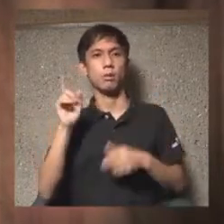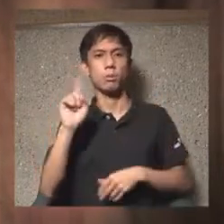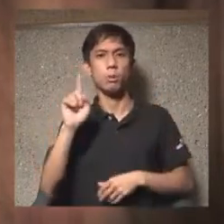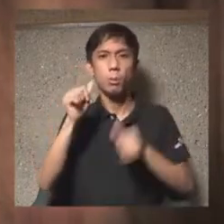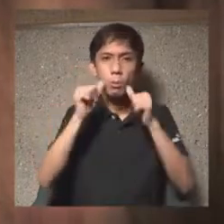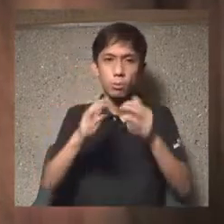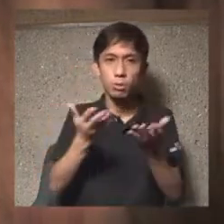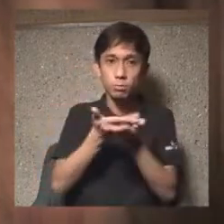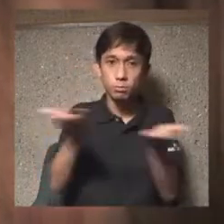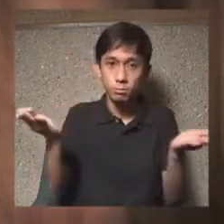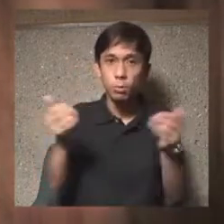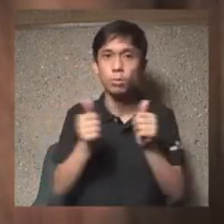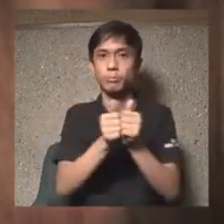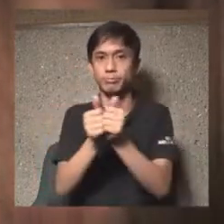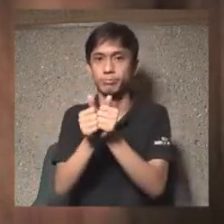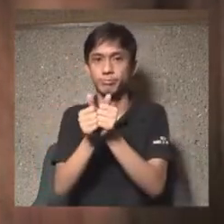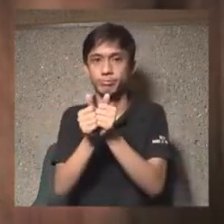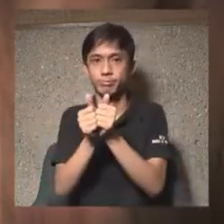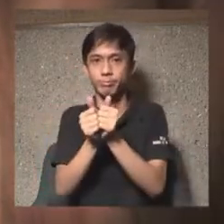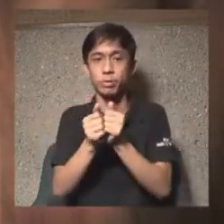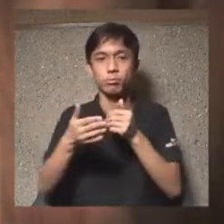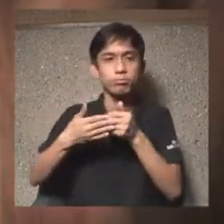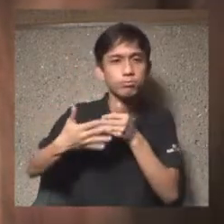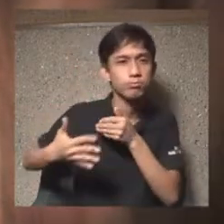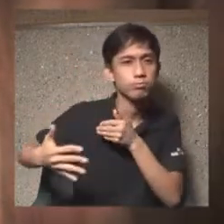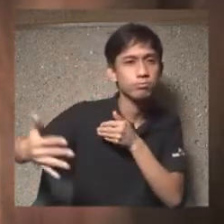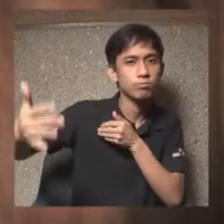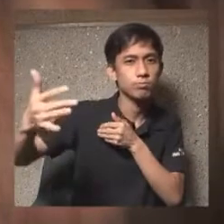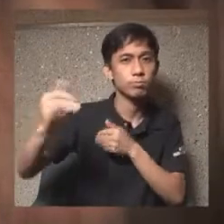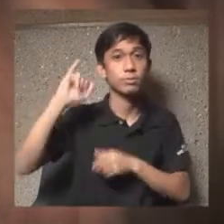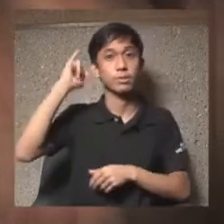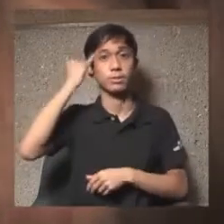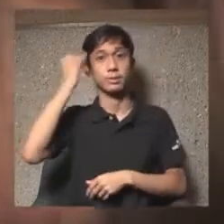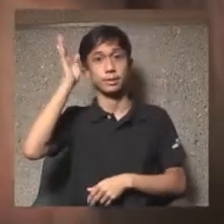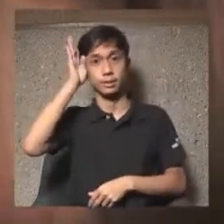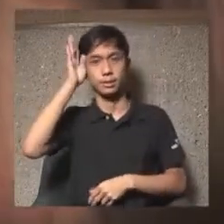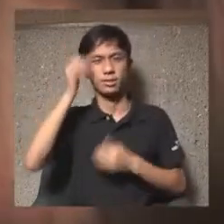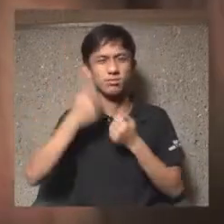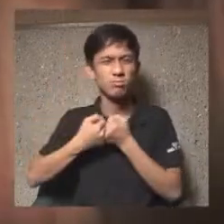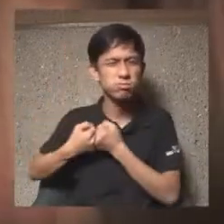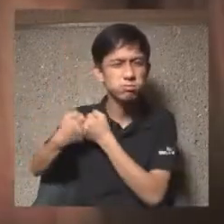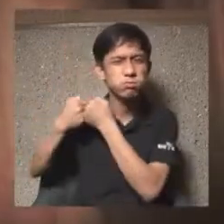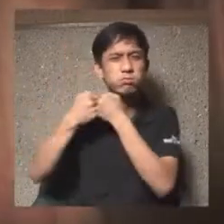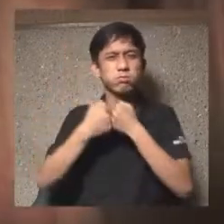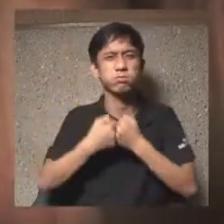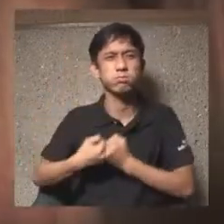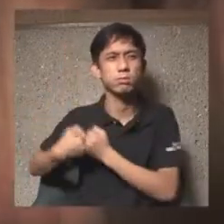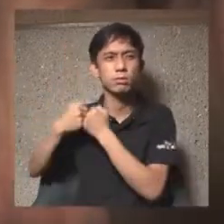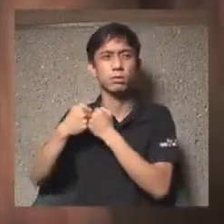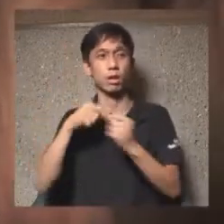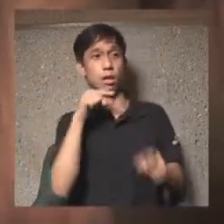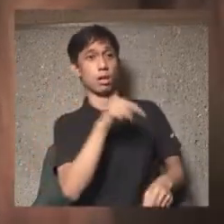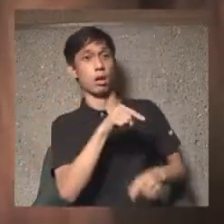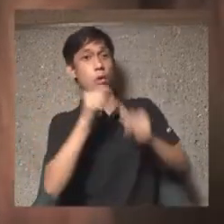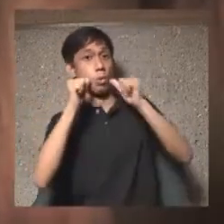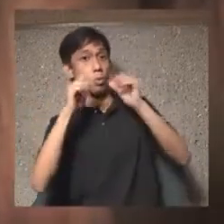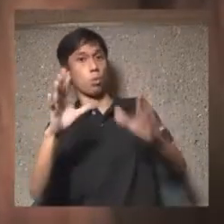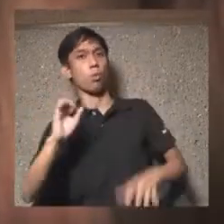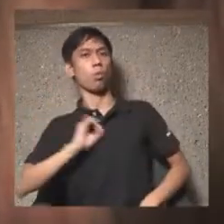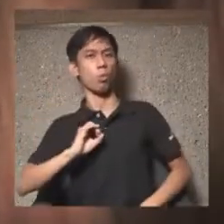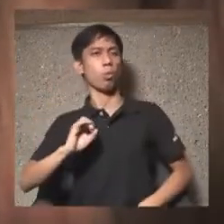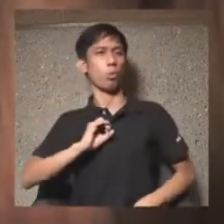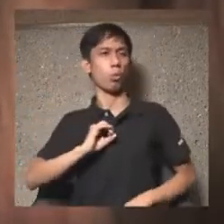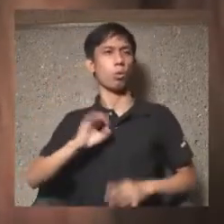Jacob was fighting for the blessing in his own terms, not in God's terms. That's why he was